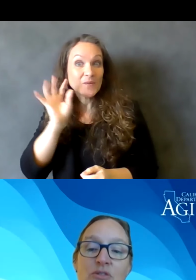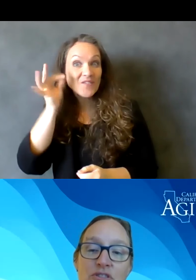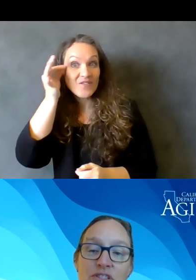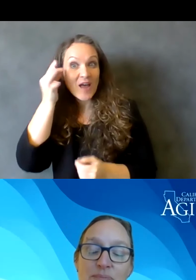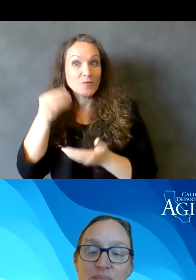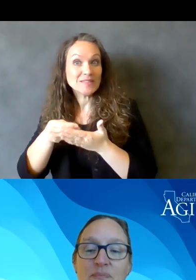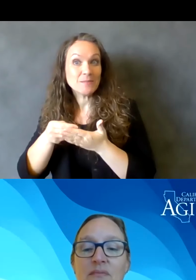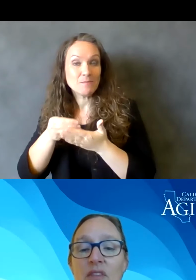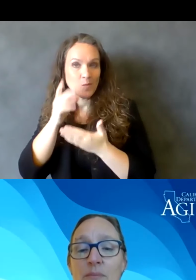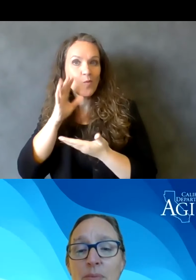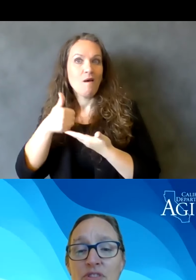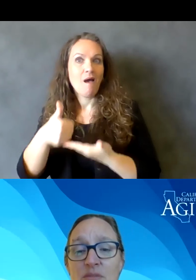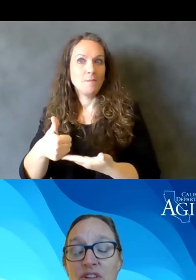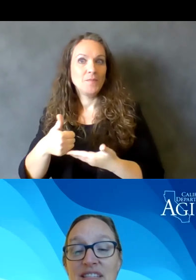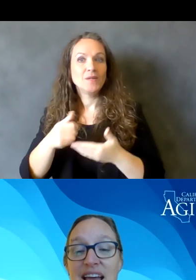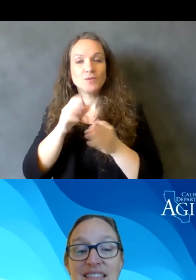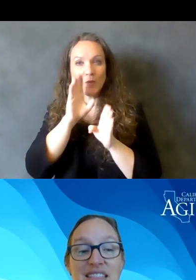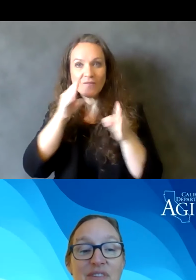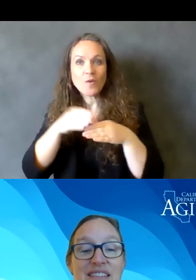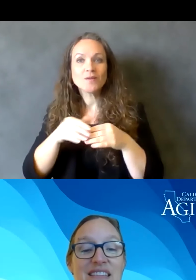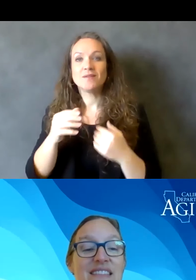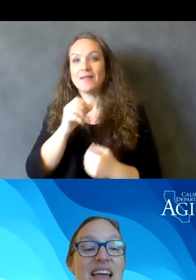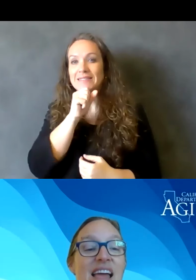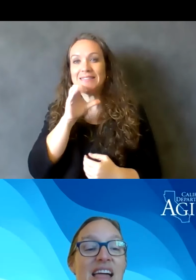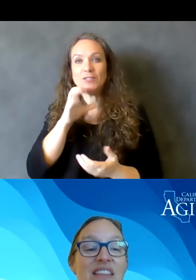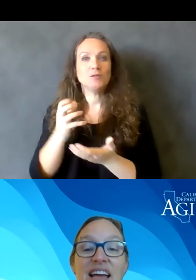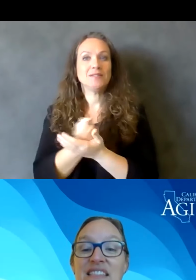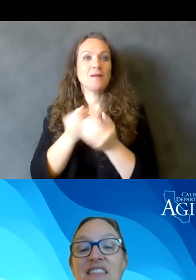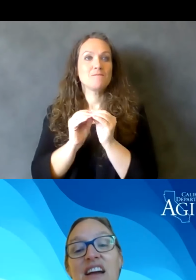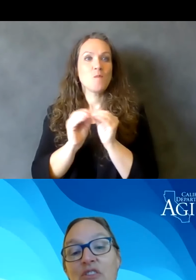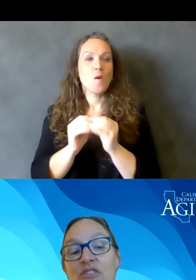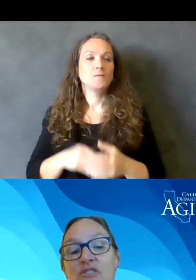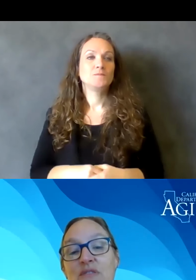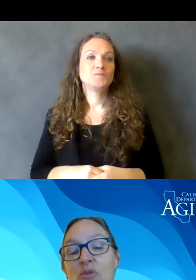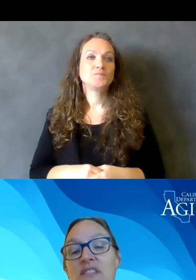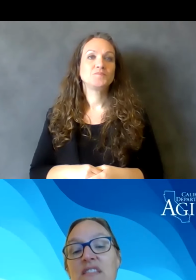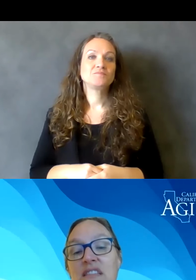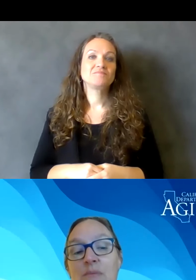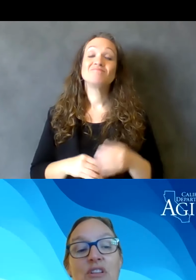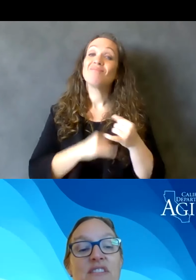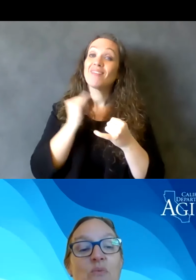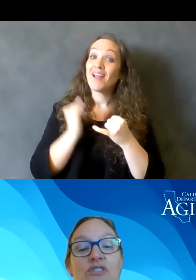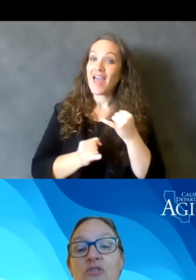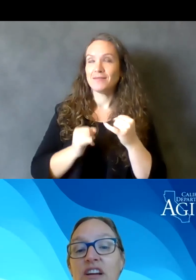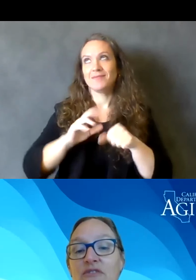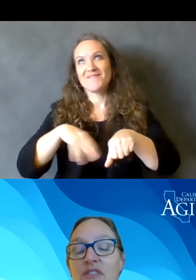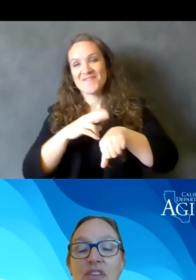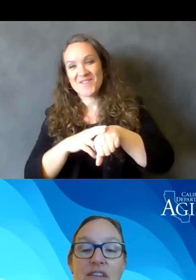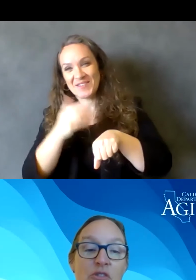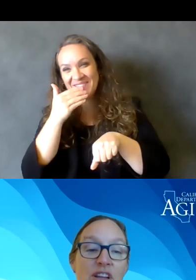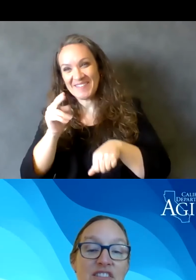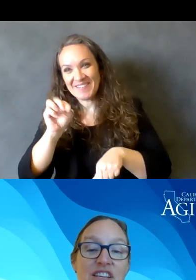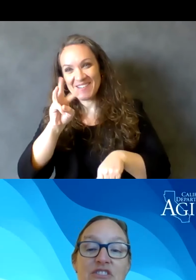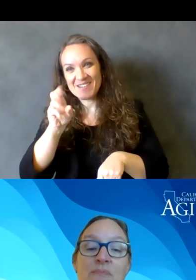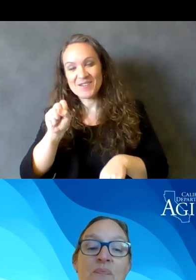targeting older adults and people with disabilities access to vaccines. And then lastly, the other good news, of course, is the stimulus. And we're so grateful that the